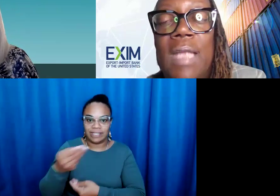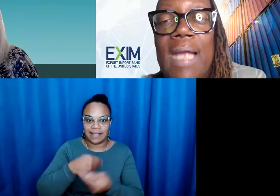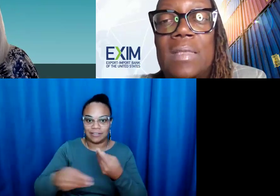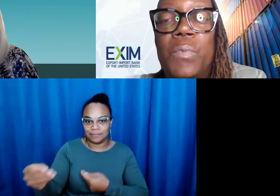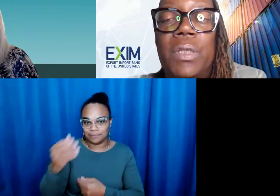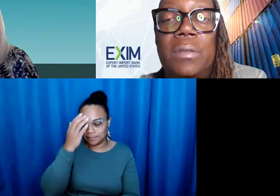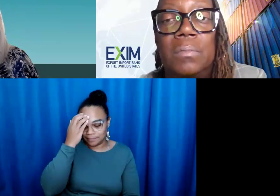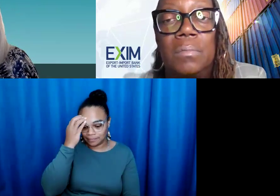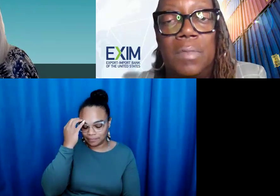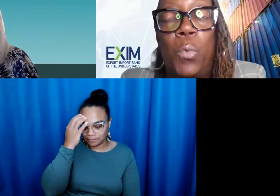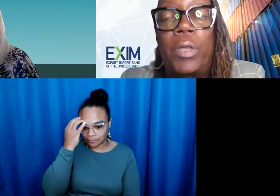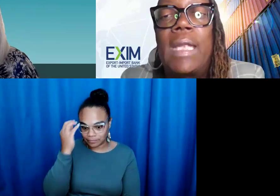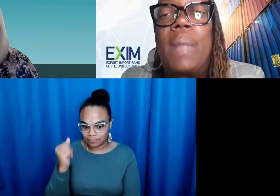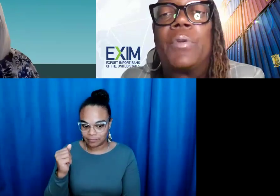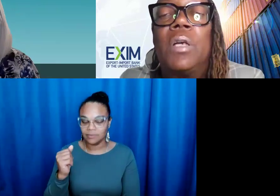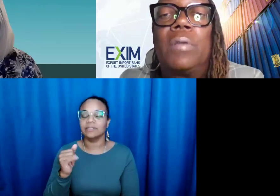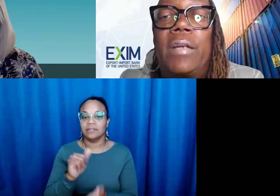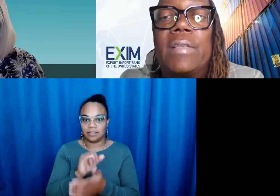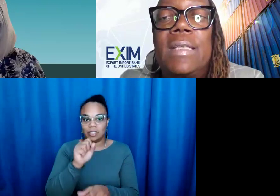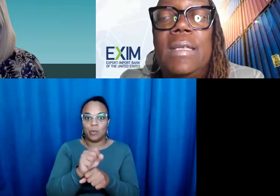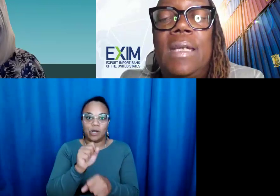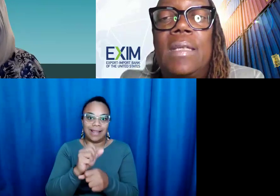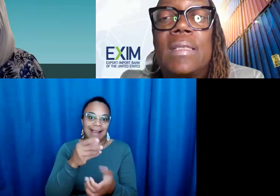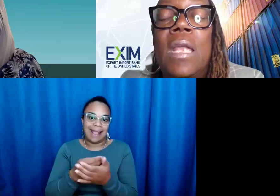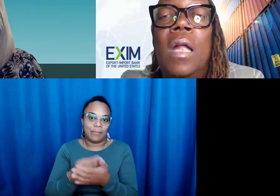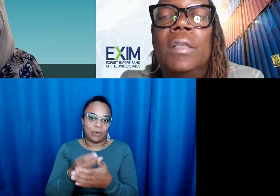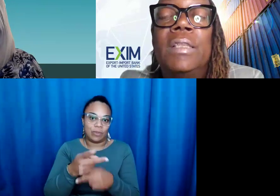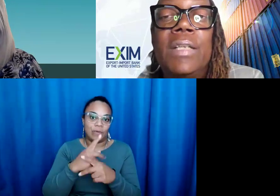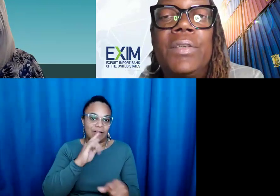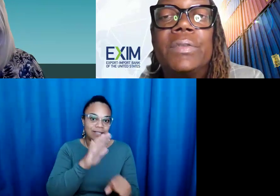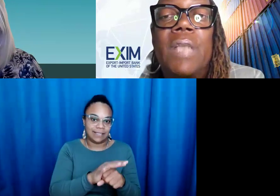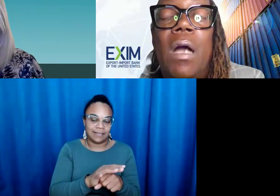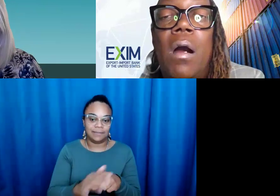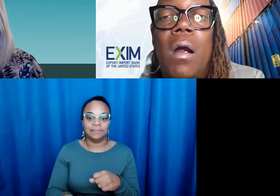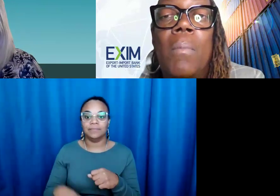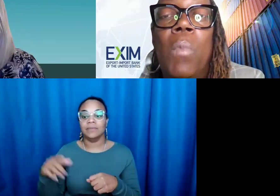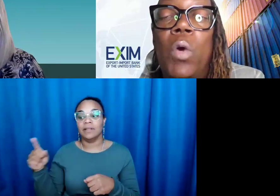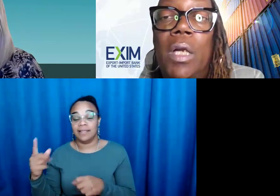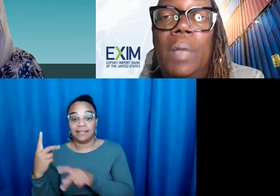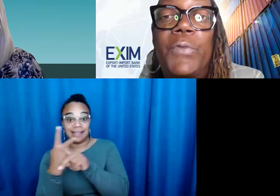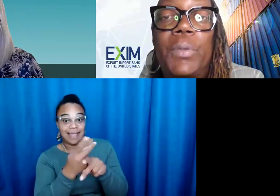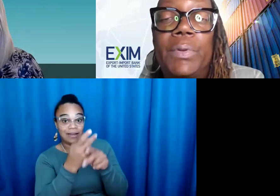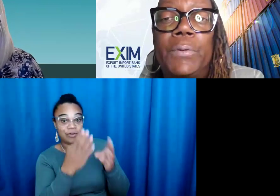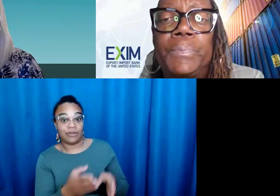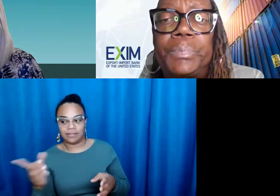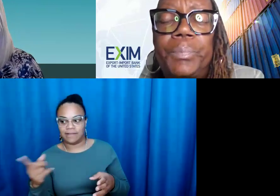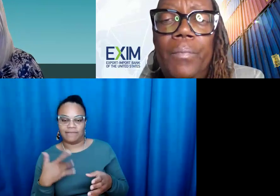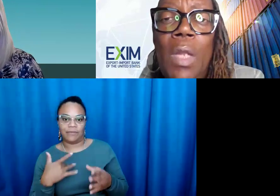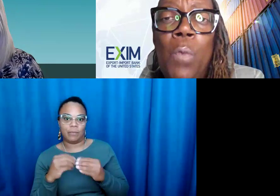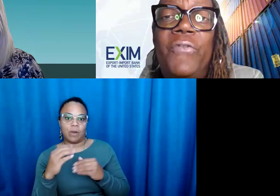And so that's what the working capital loan guarantee is. Lenders are more